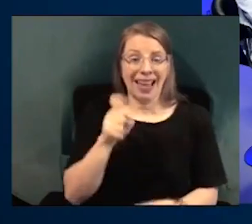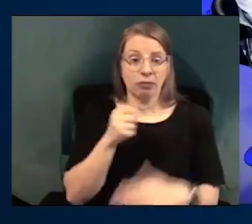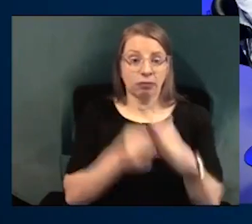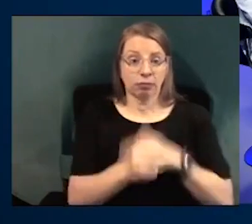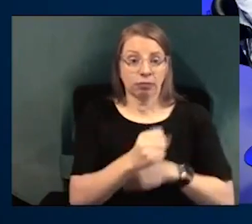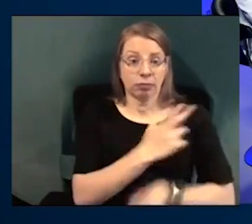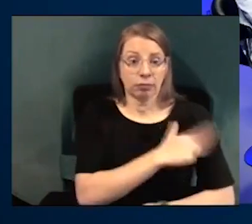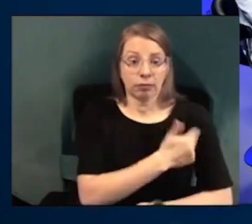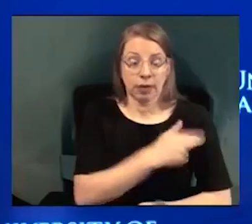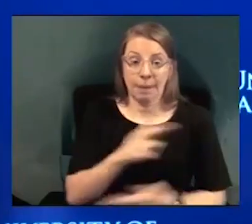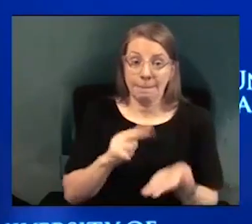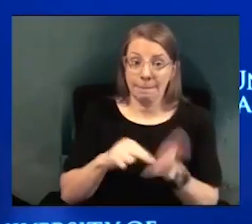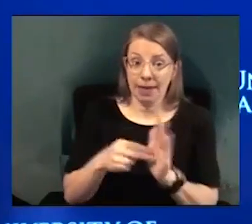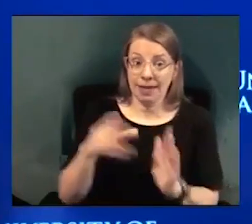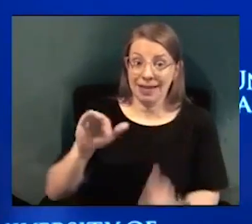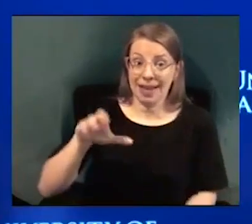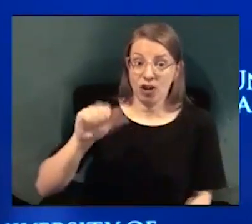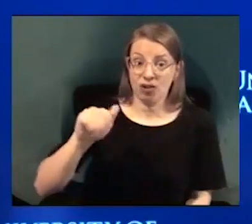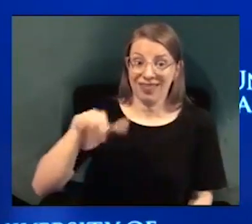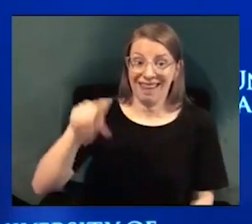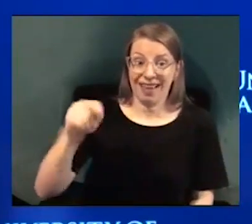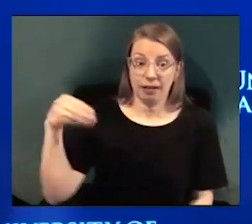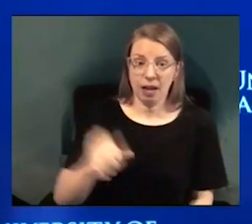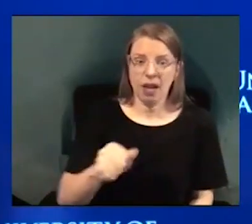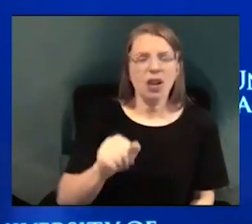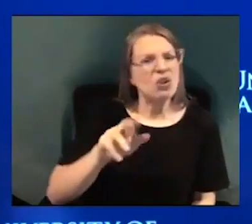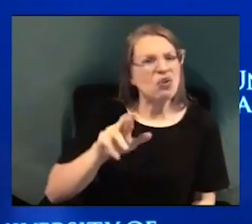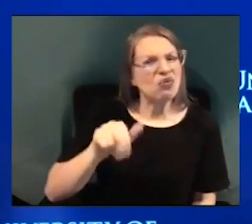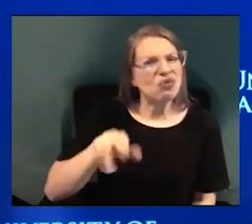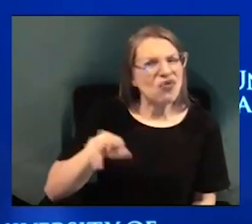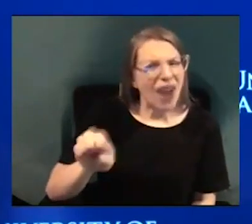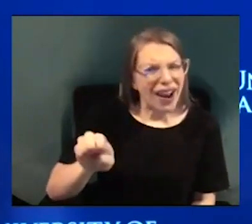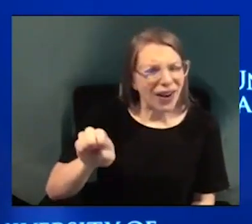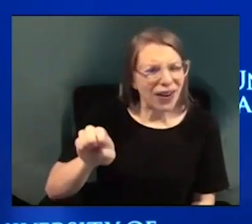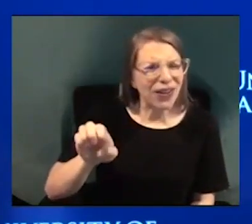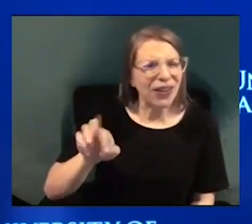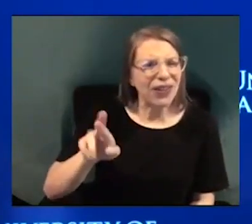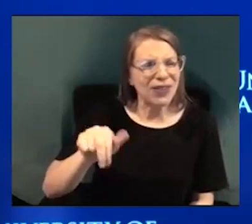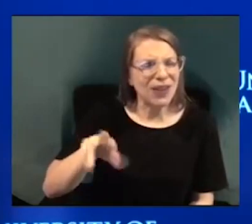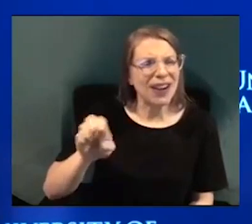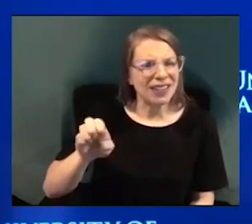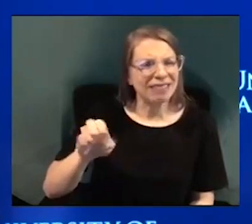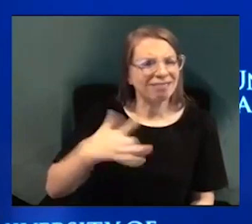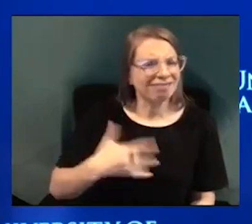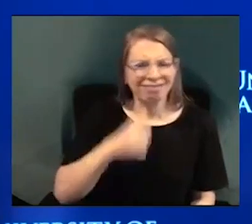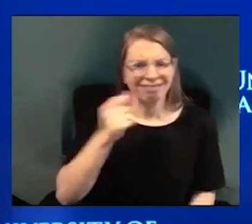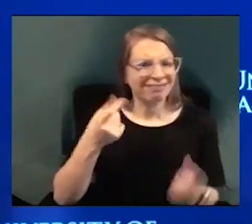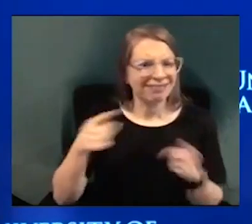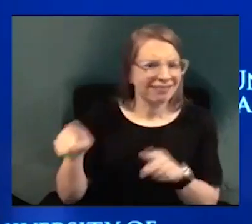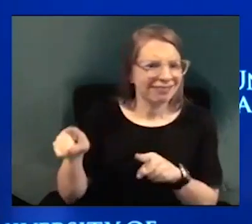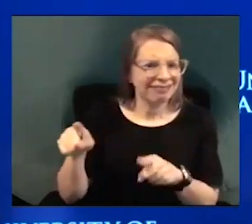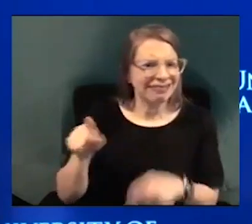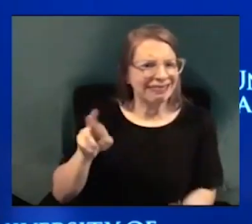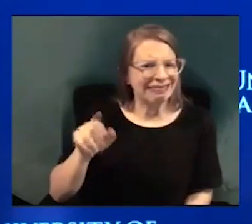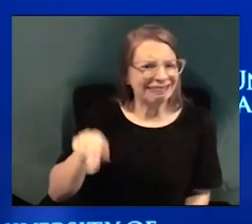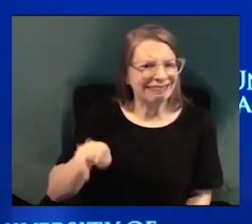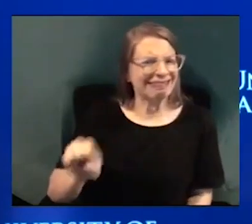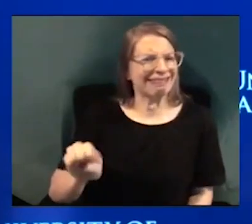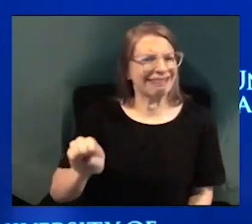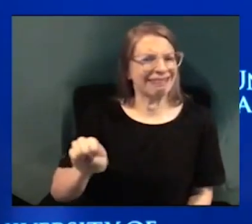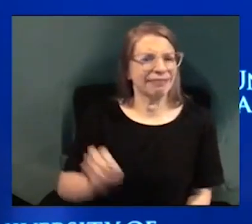Well, first of all, that's just intensely rare. Let's just put it out Yeah. there. Great question. Intensely rare. That's that question that